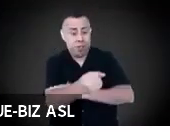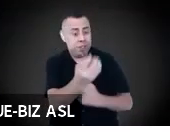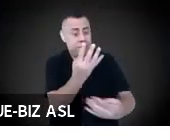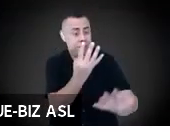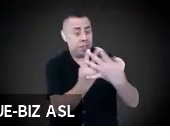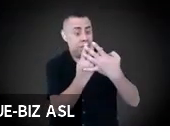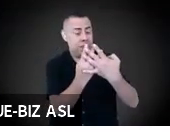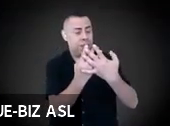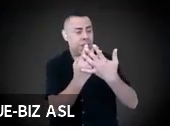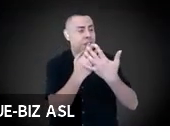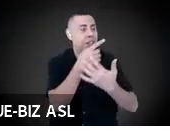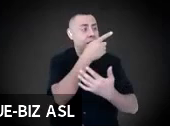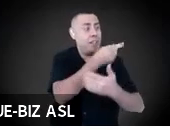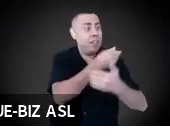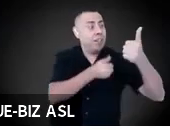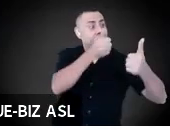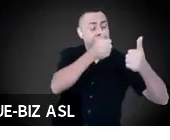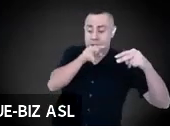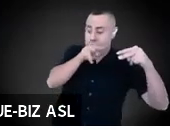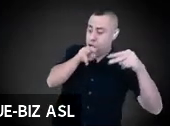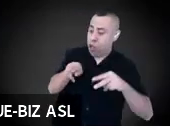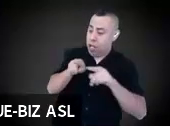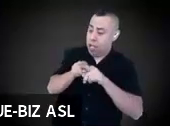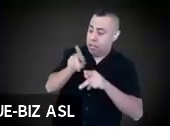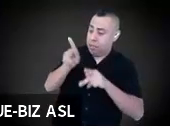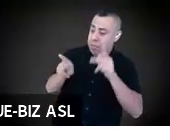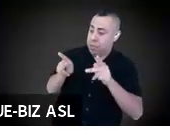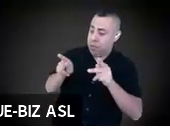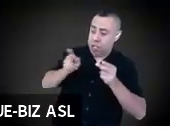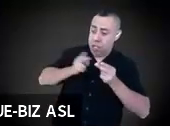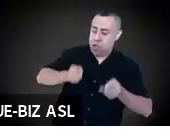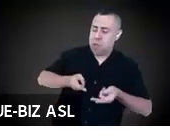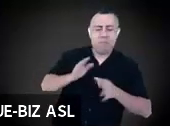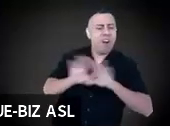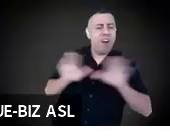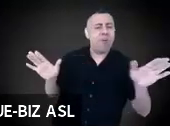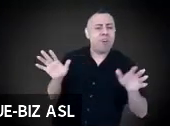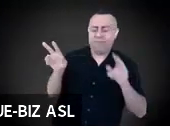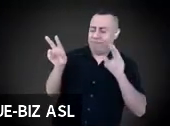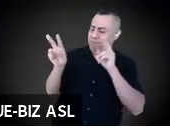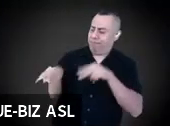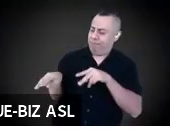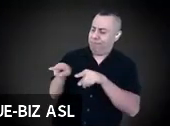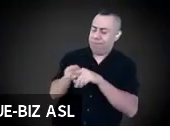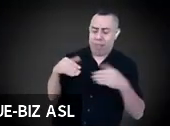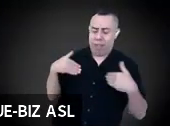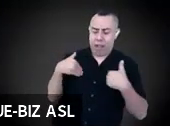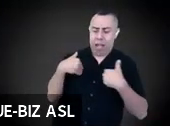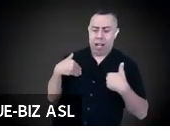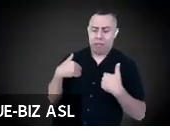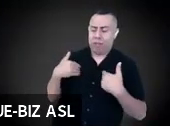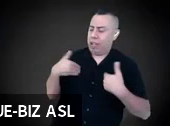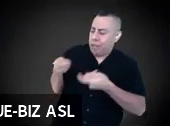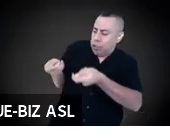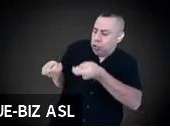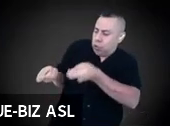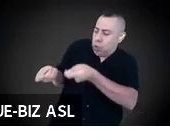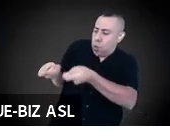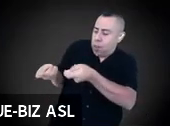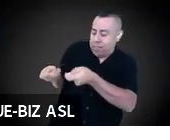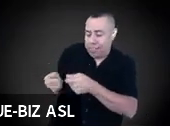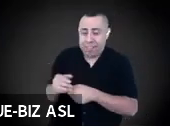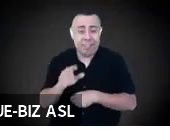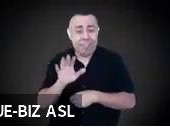as animals that they can control. And I feel that the only reason they actually do pay them